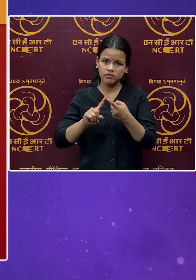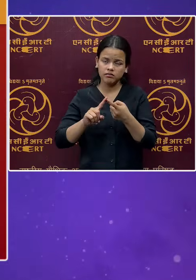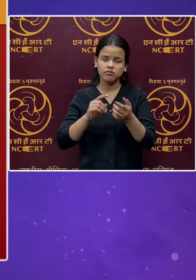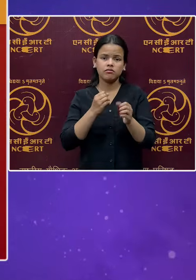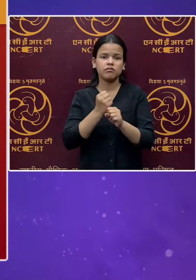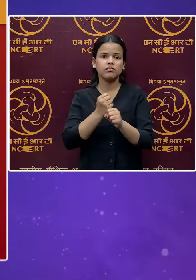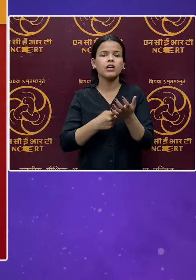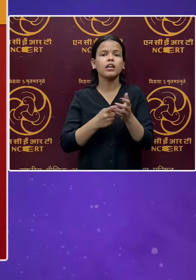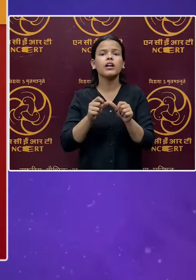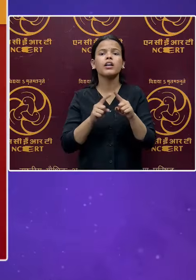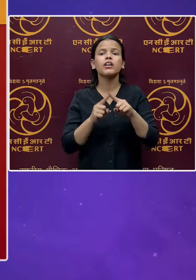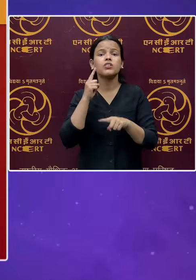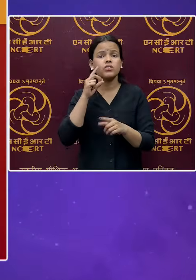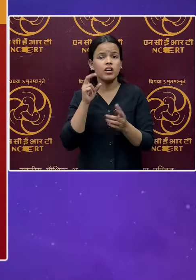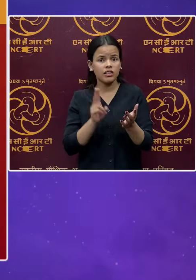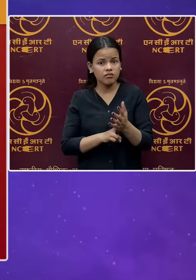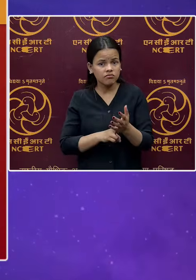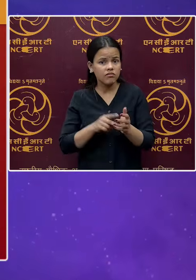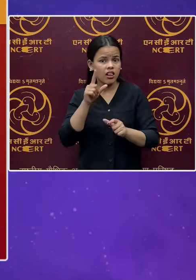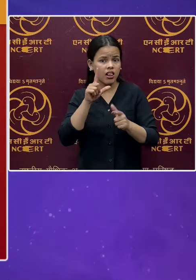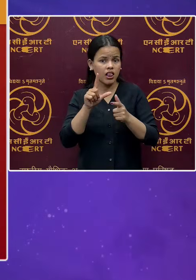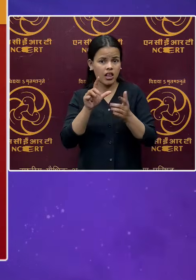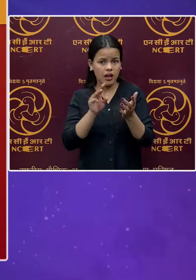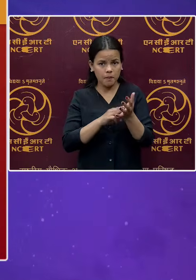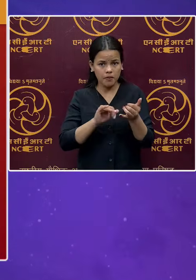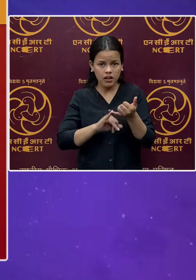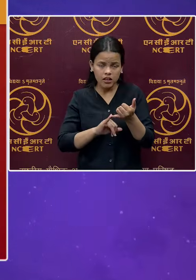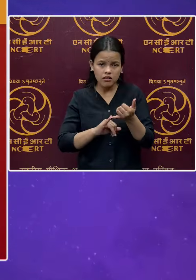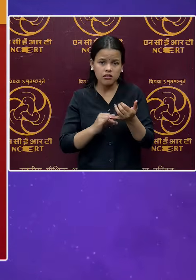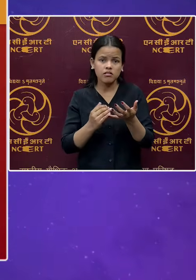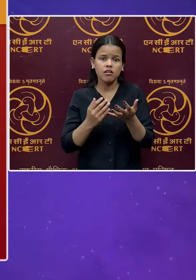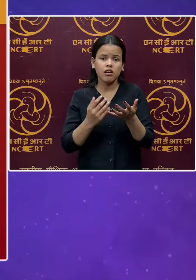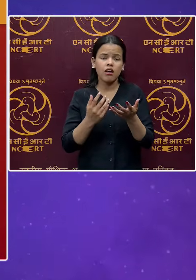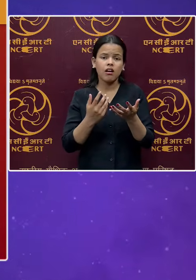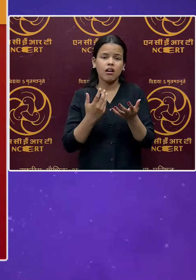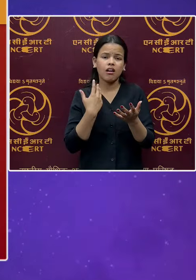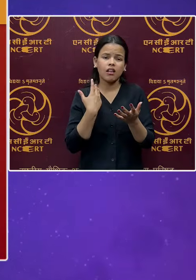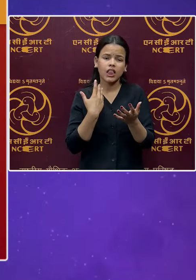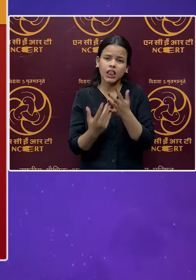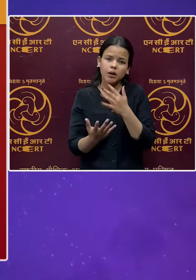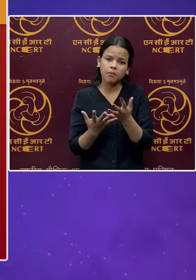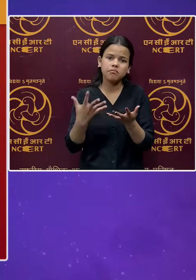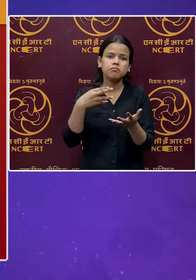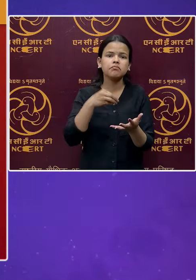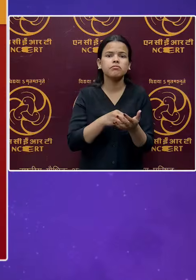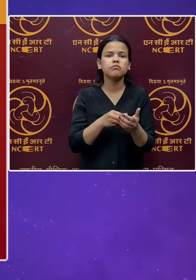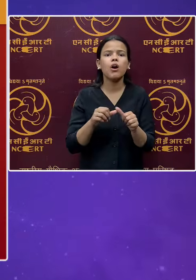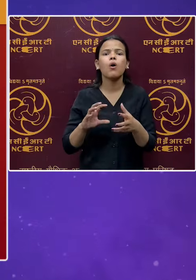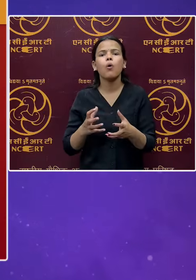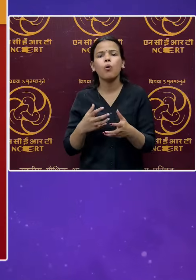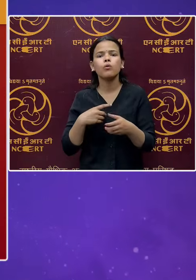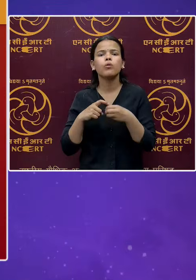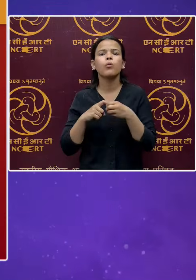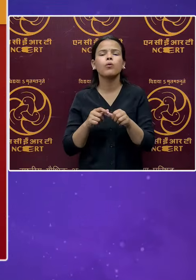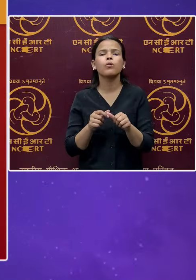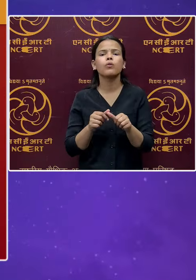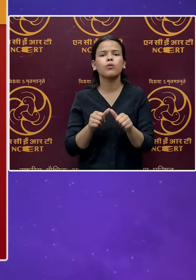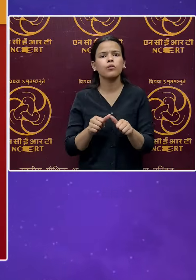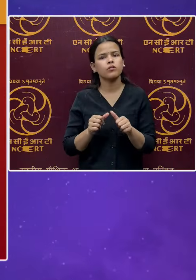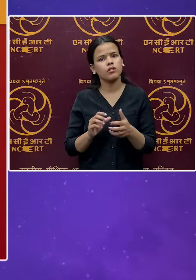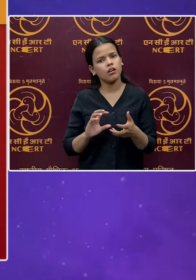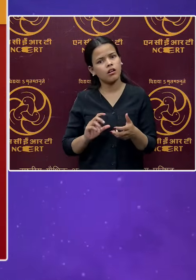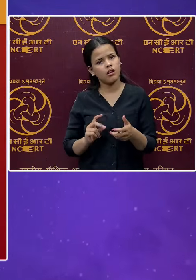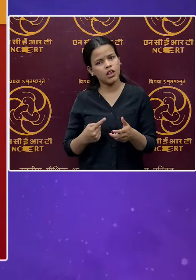system, AI integration in online course platform is going to happen. Auto-generated quizzes, AI tutors,